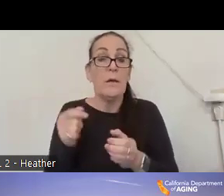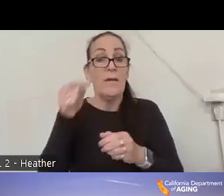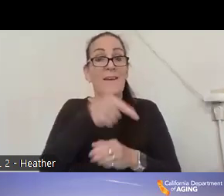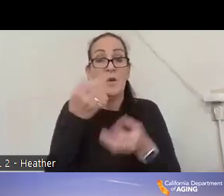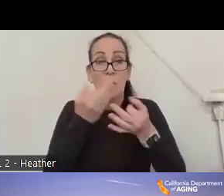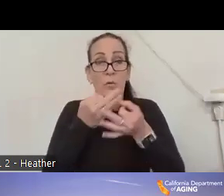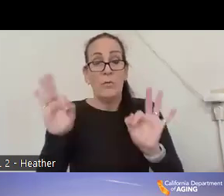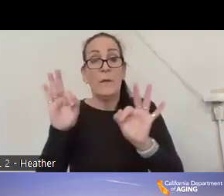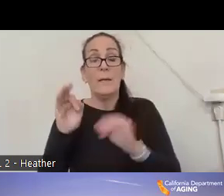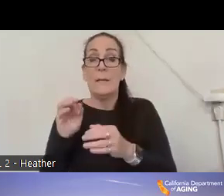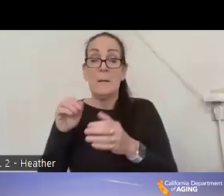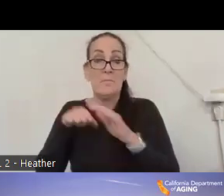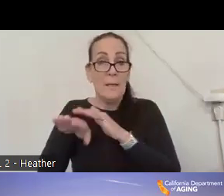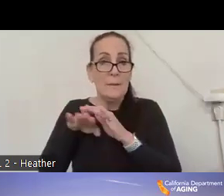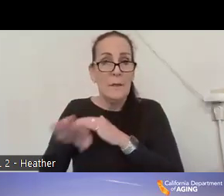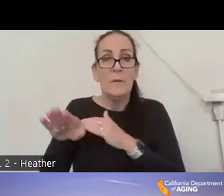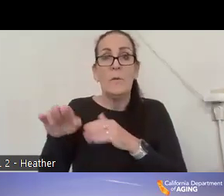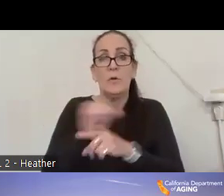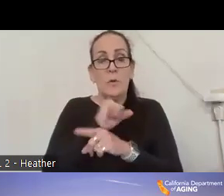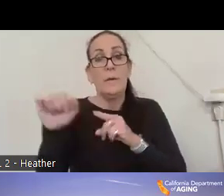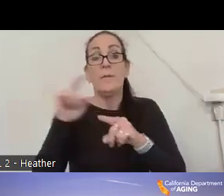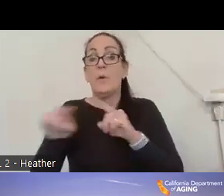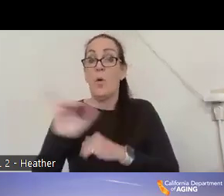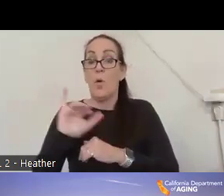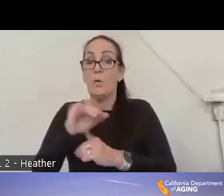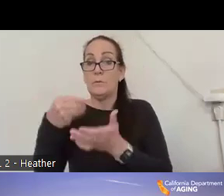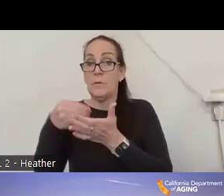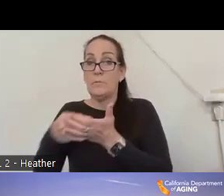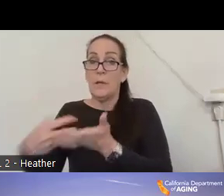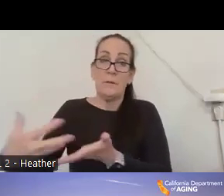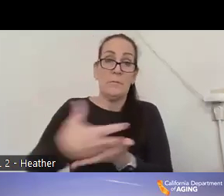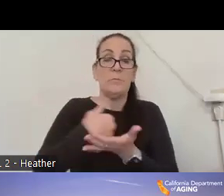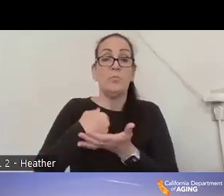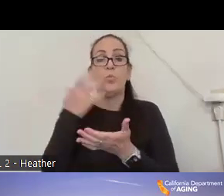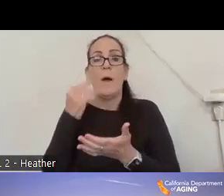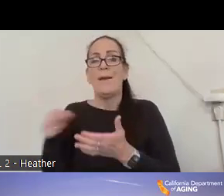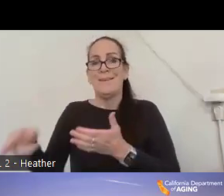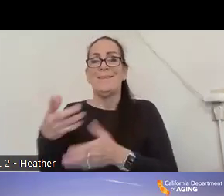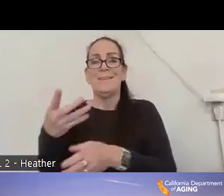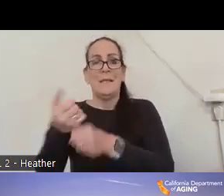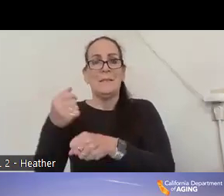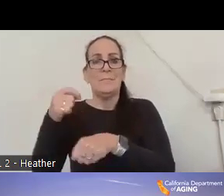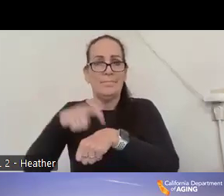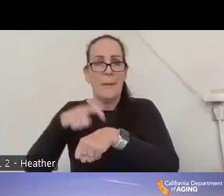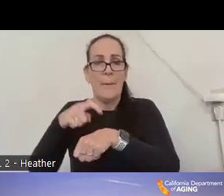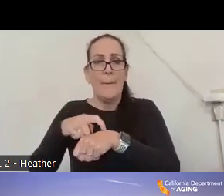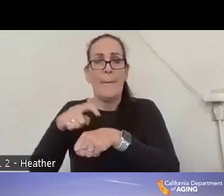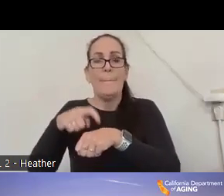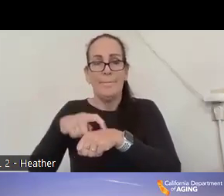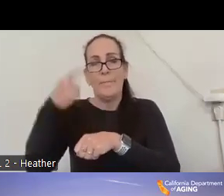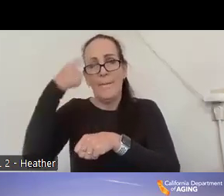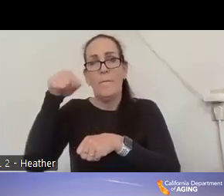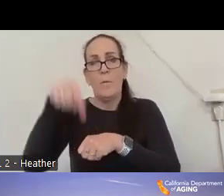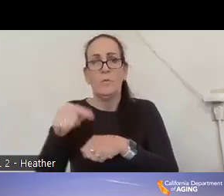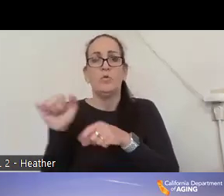caregivers, but to where they can also earn money for taking the time for this. The fourth element of